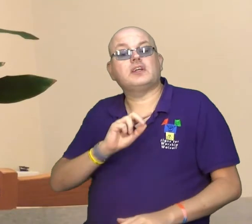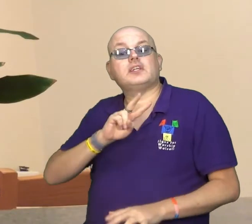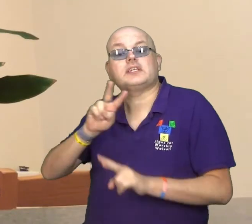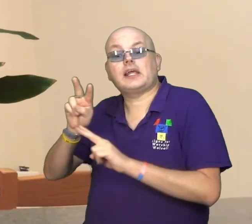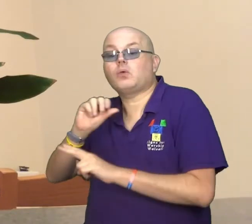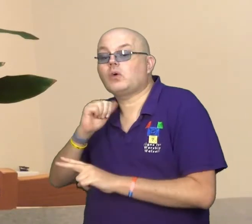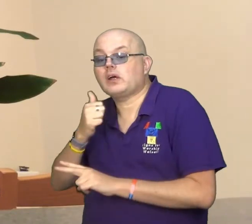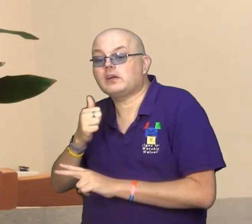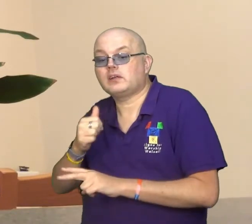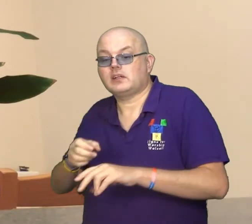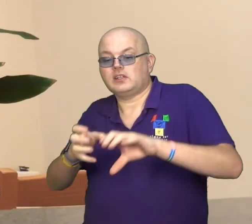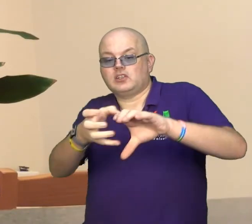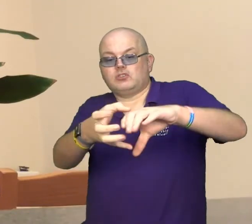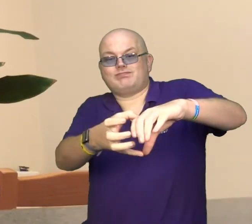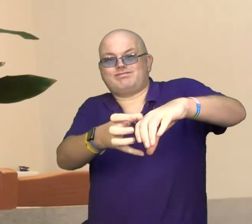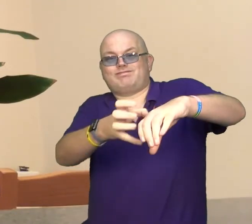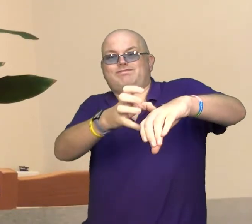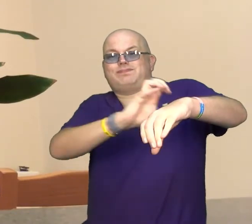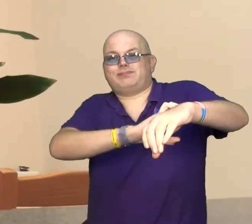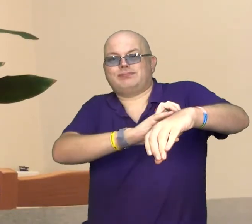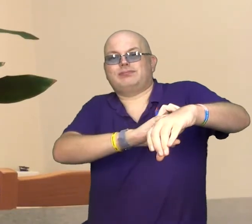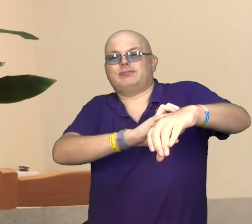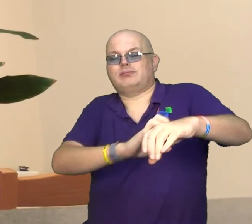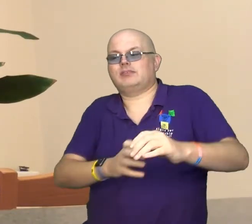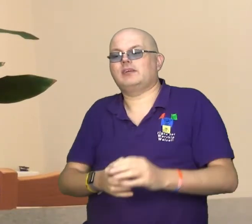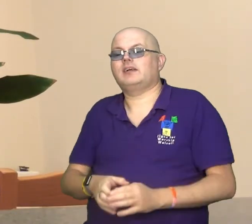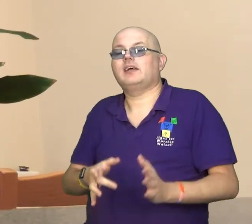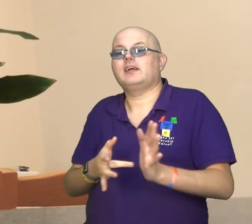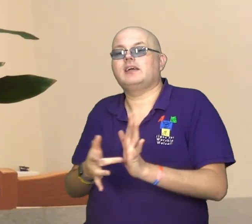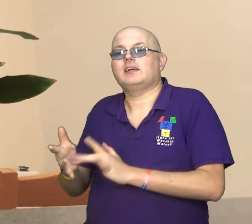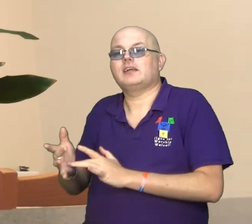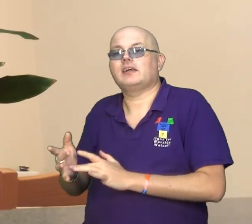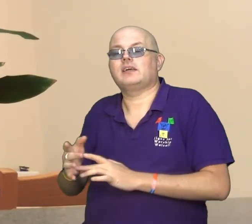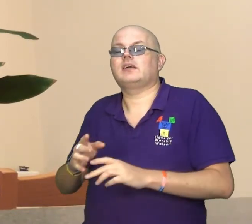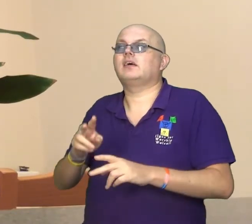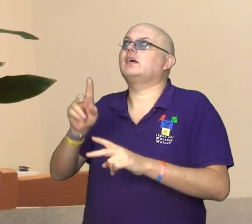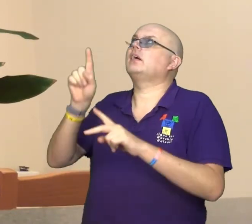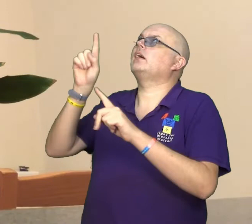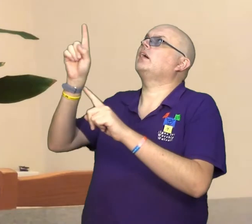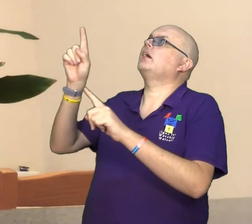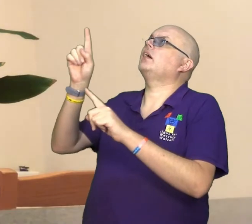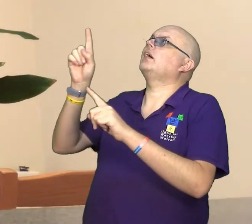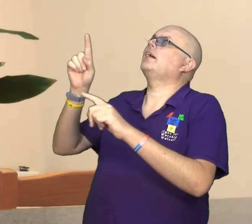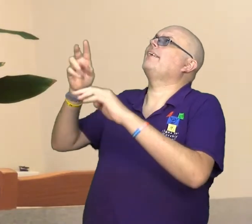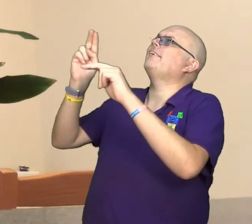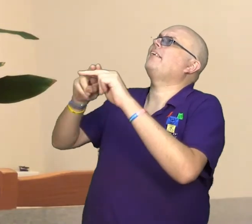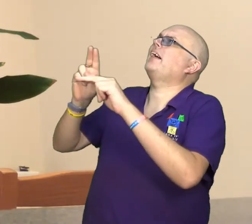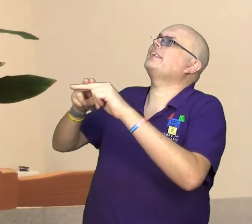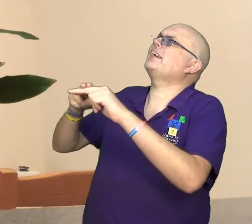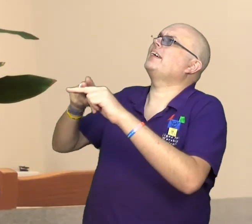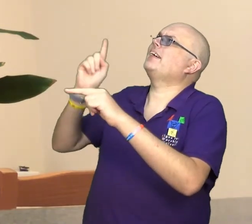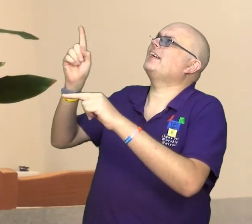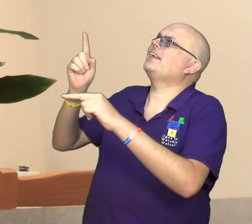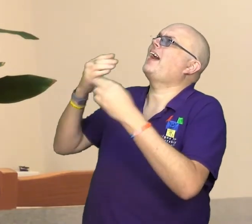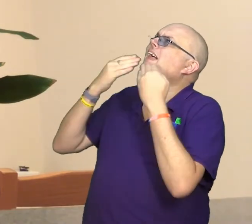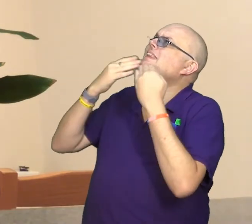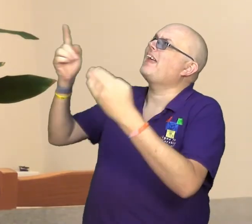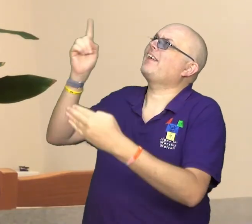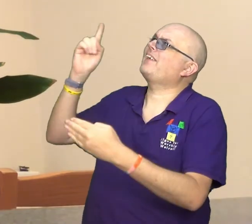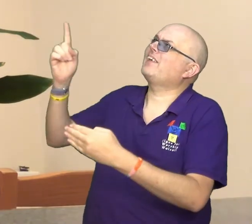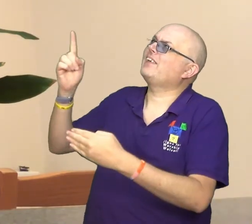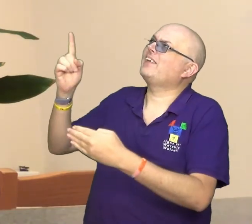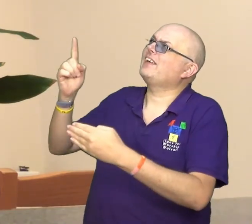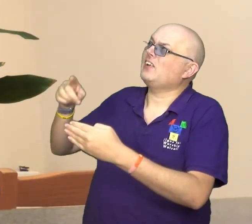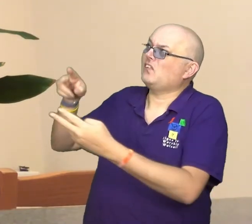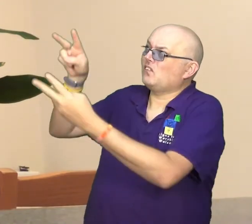God?" So they took away the stone. Then Jesus looked up and said, "Father, I thank